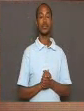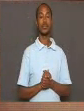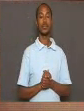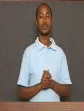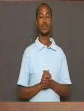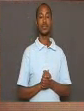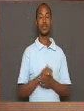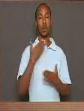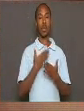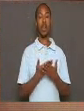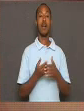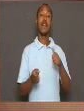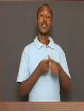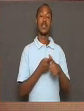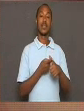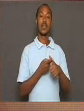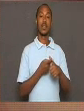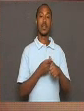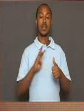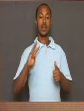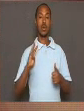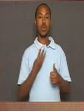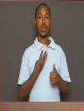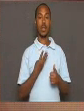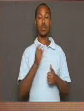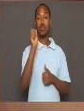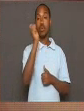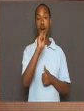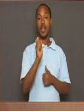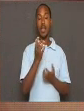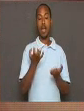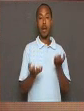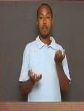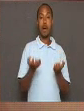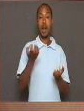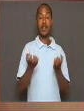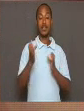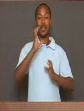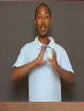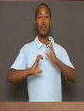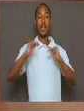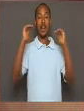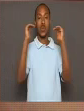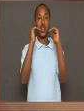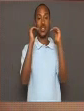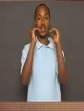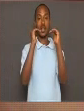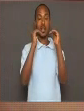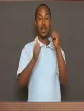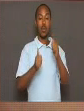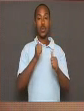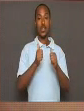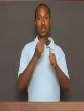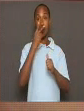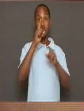Well, first, we need to write a balanced chemical equation, which would